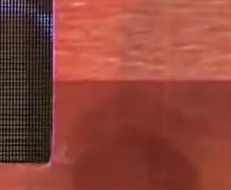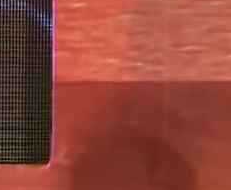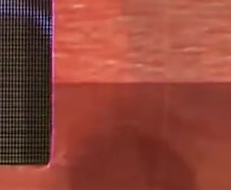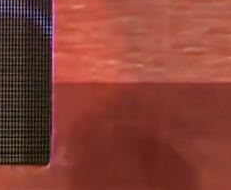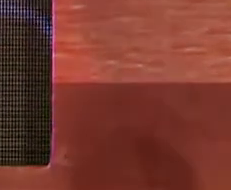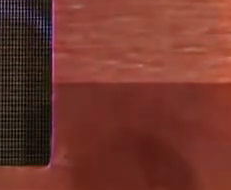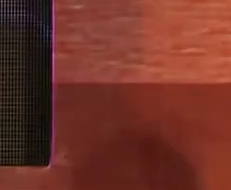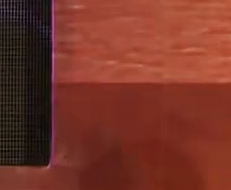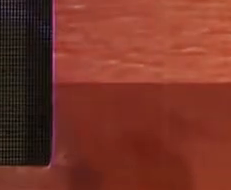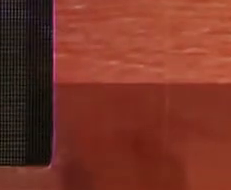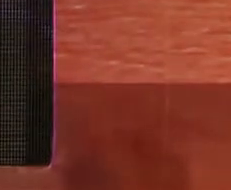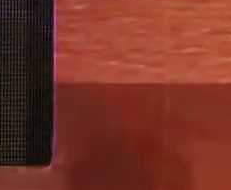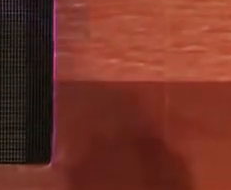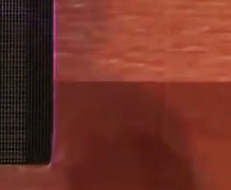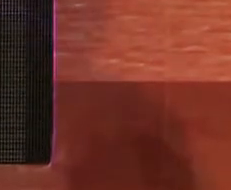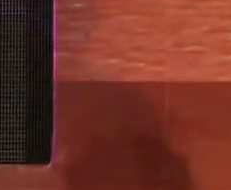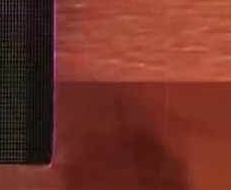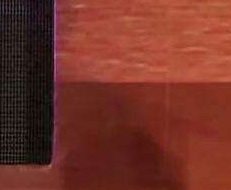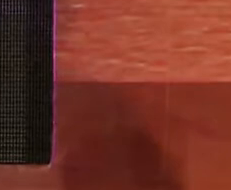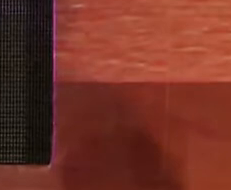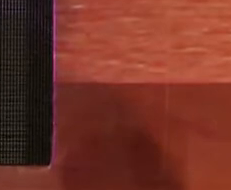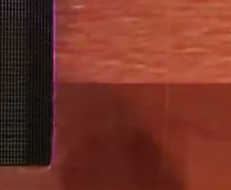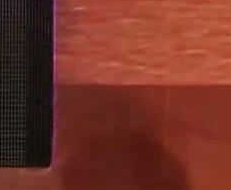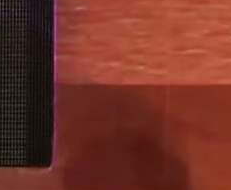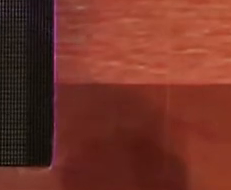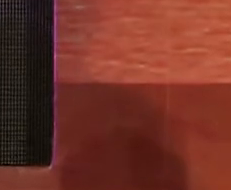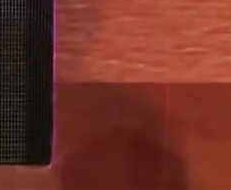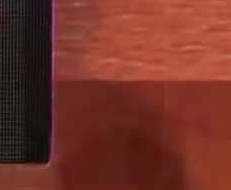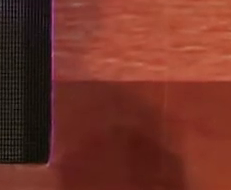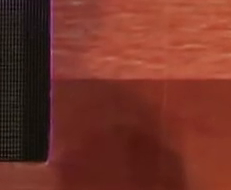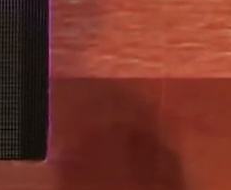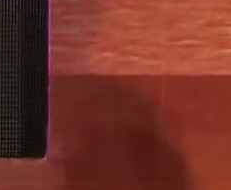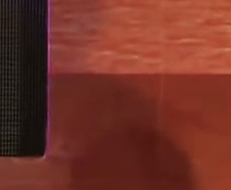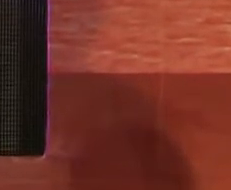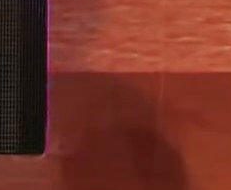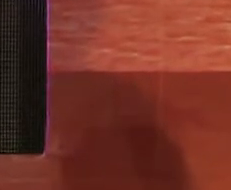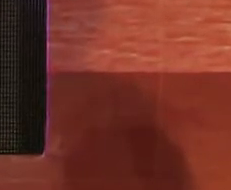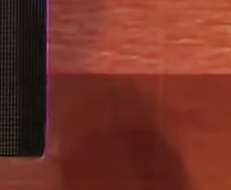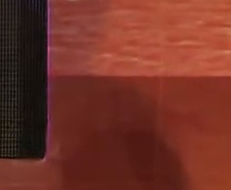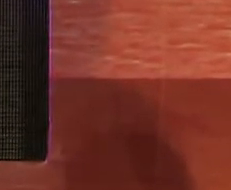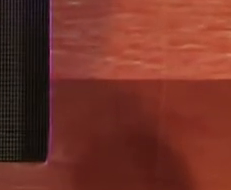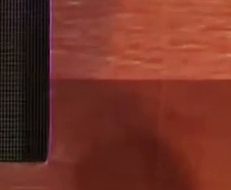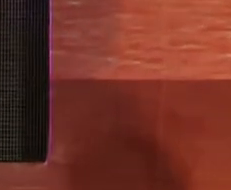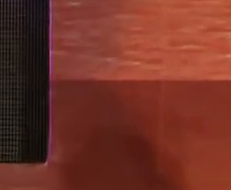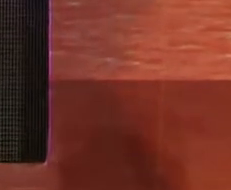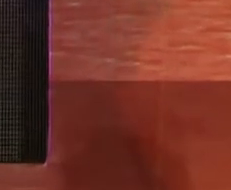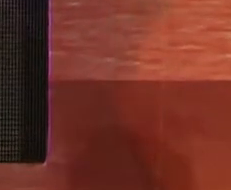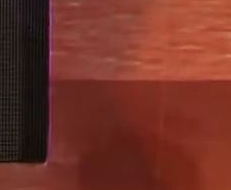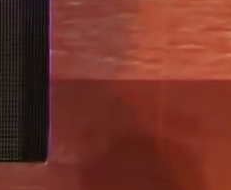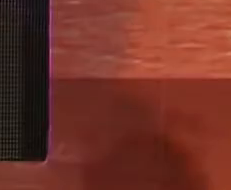India that is fully wheelchair accessible and that will support wheelchair accessibility in schools and colleges